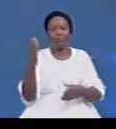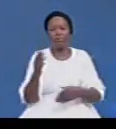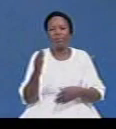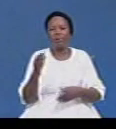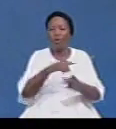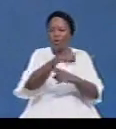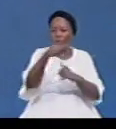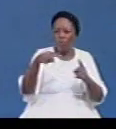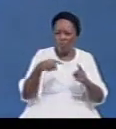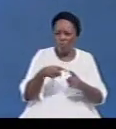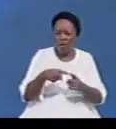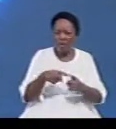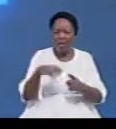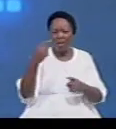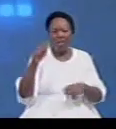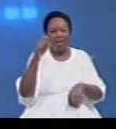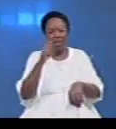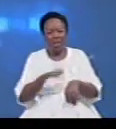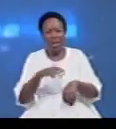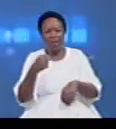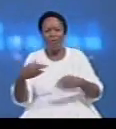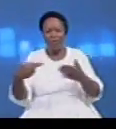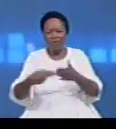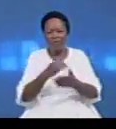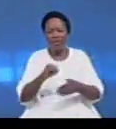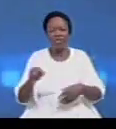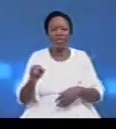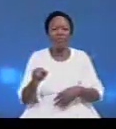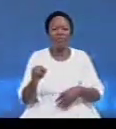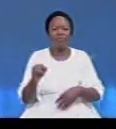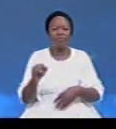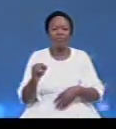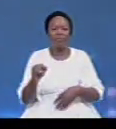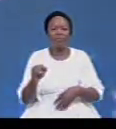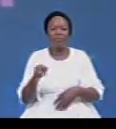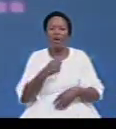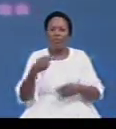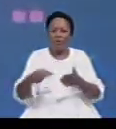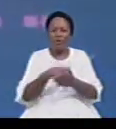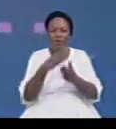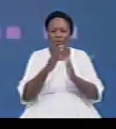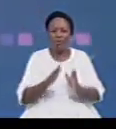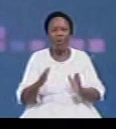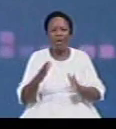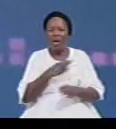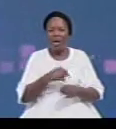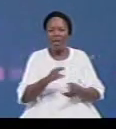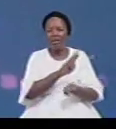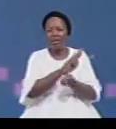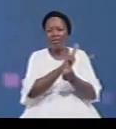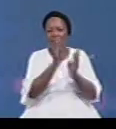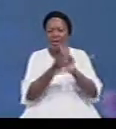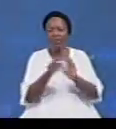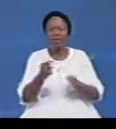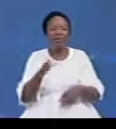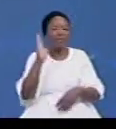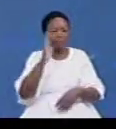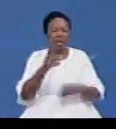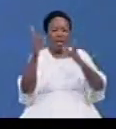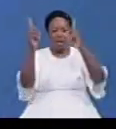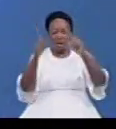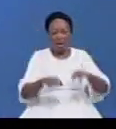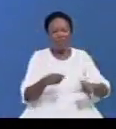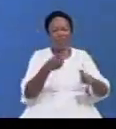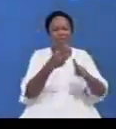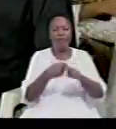When the time of refreshing, of renewal, of redemption shall come